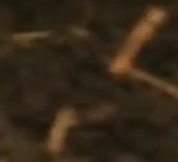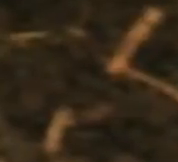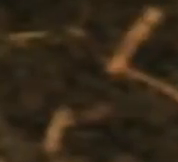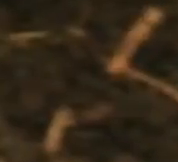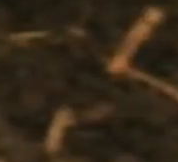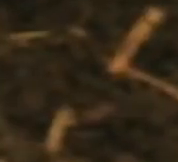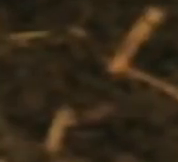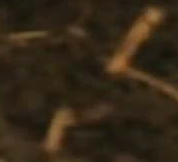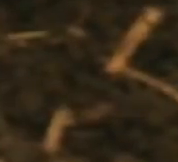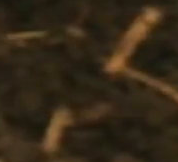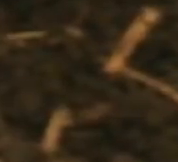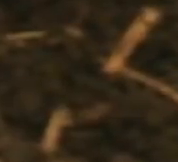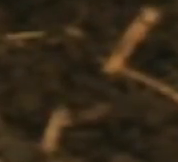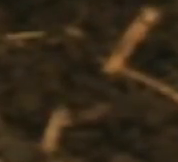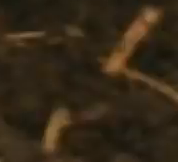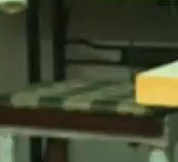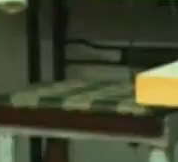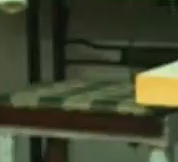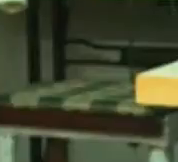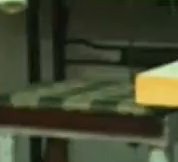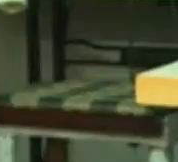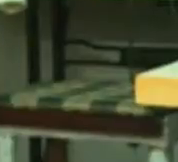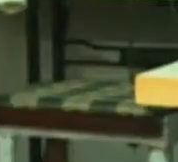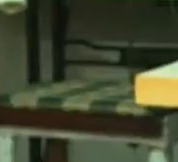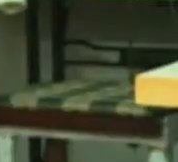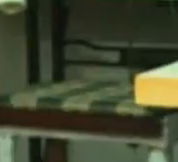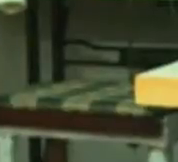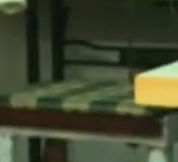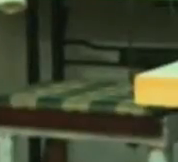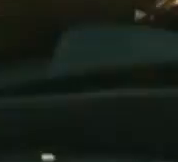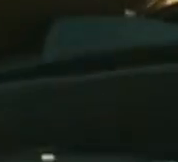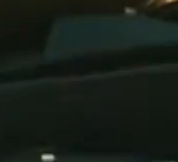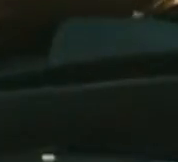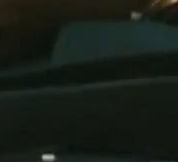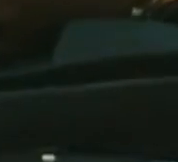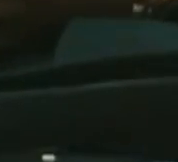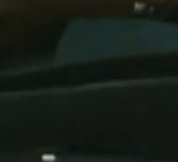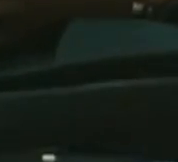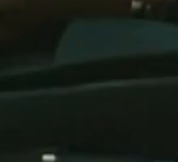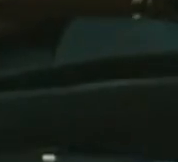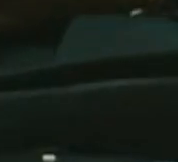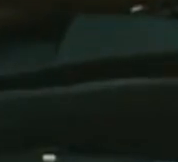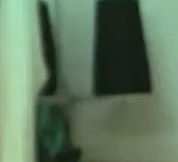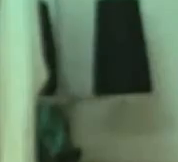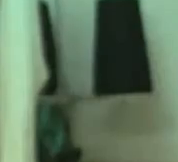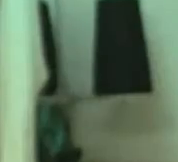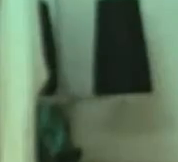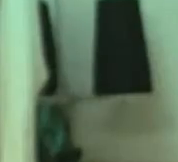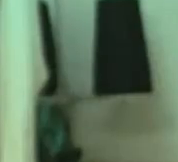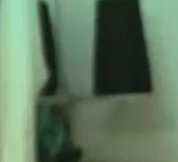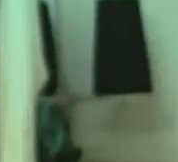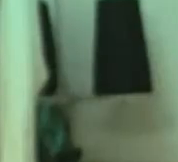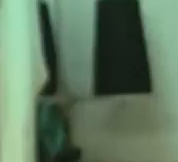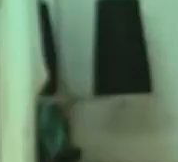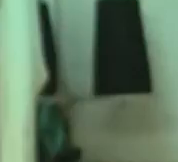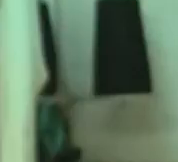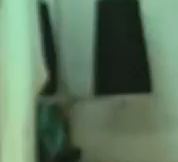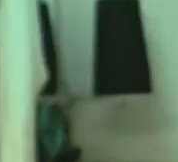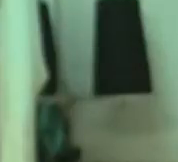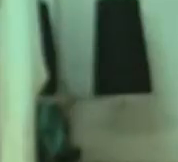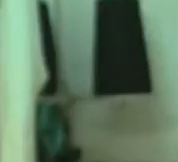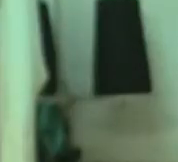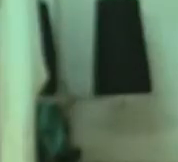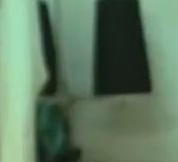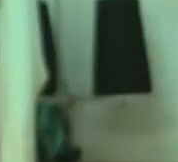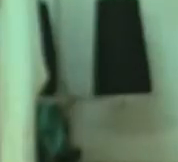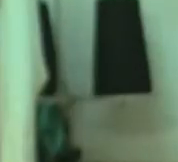too many degrees, but too much closer to hot unemployment hell. It's all about just saving, be